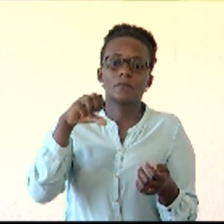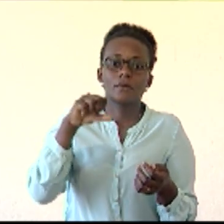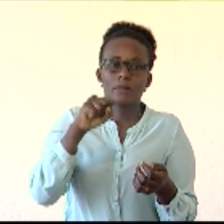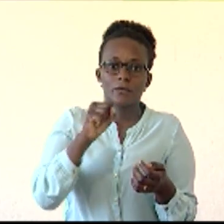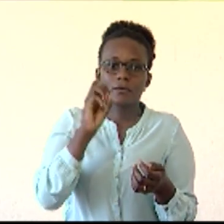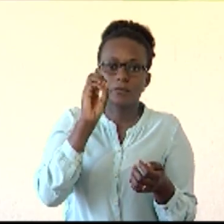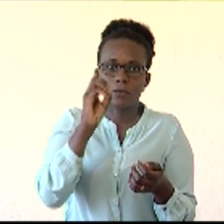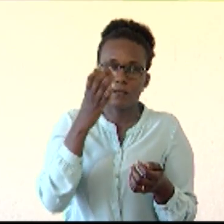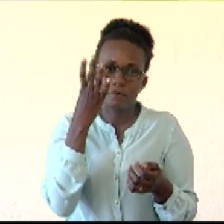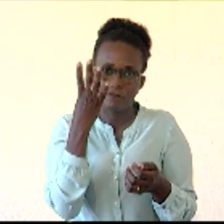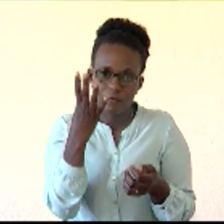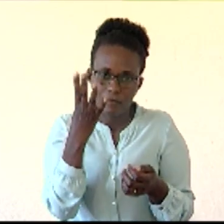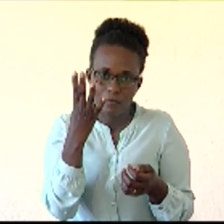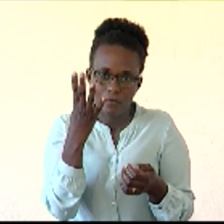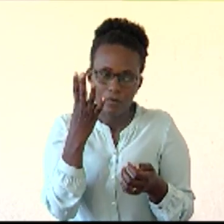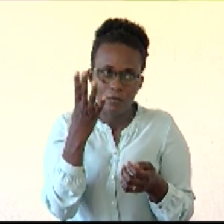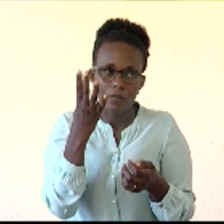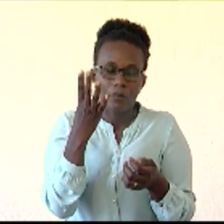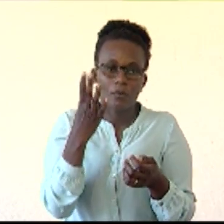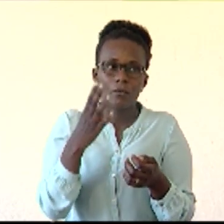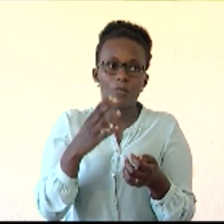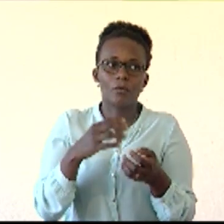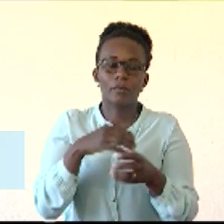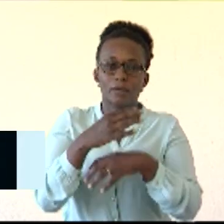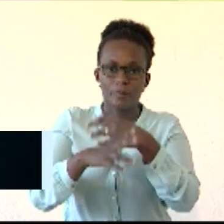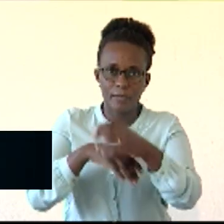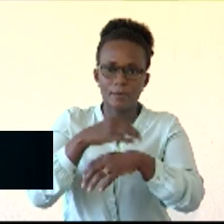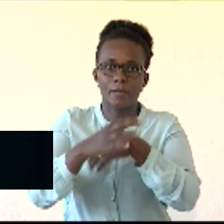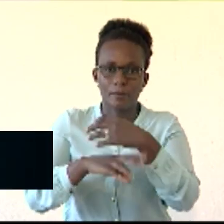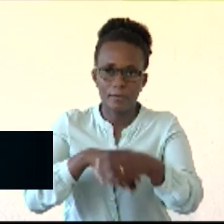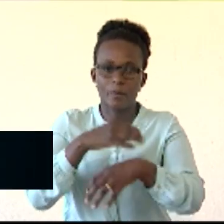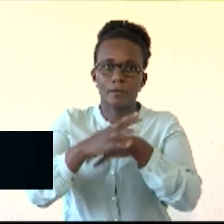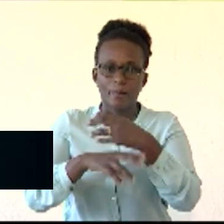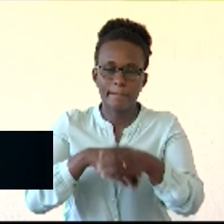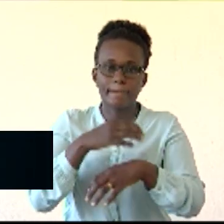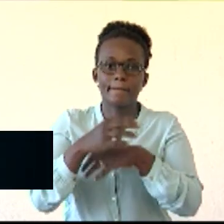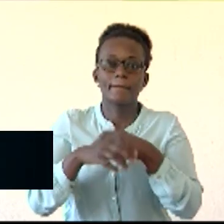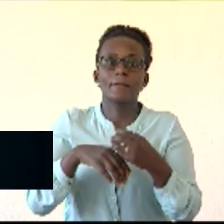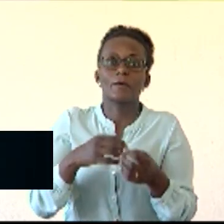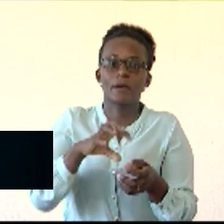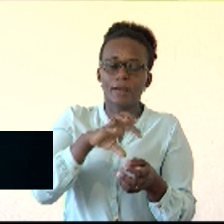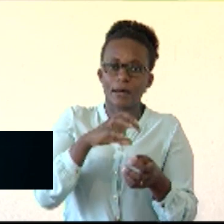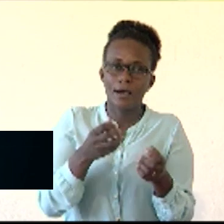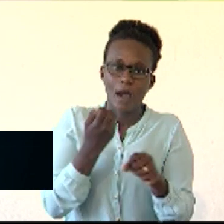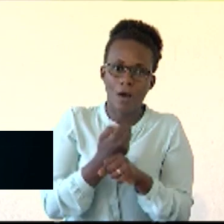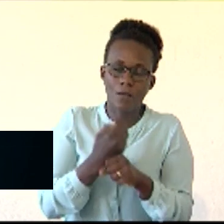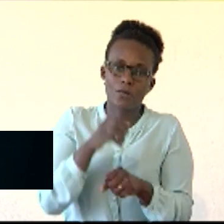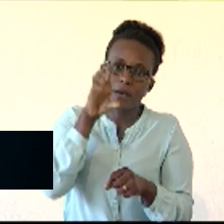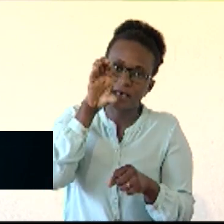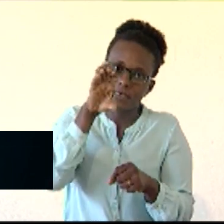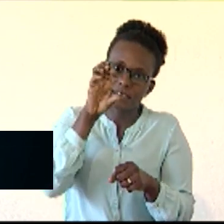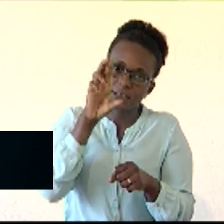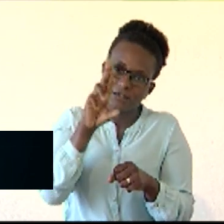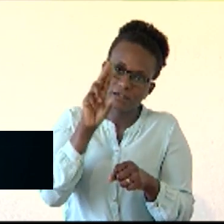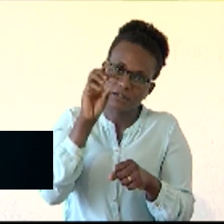on. As long as you have a soluble solution that contains copper 2 ions. The